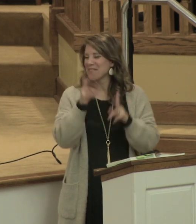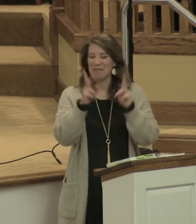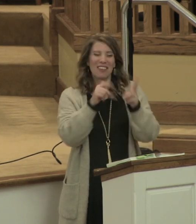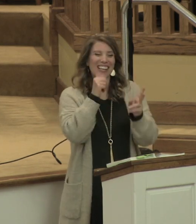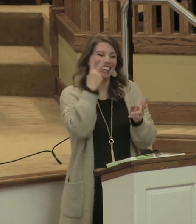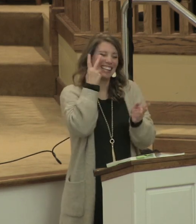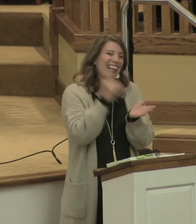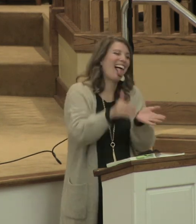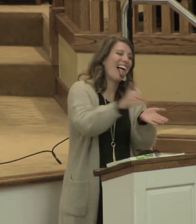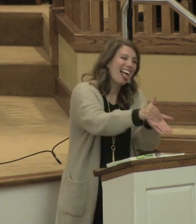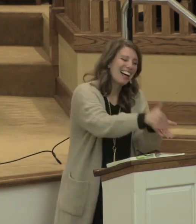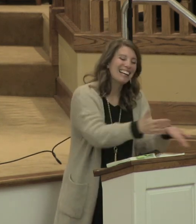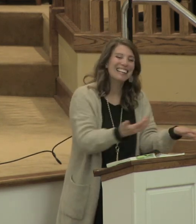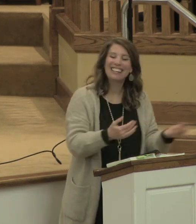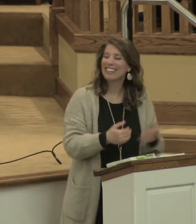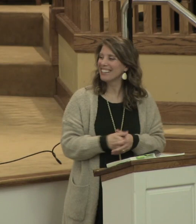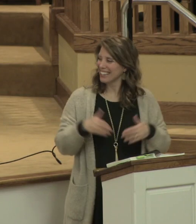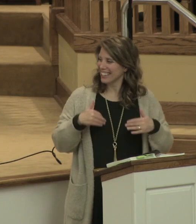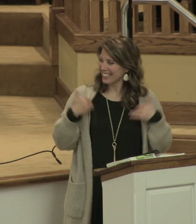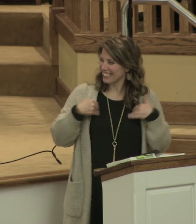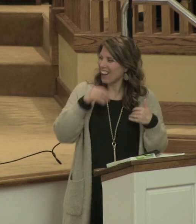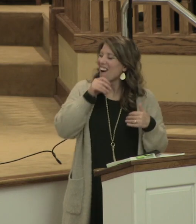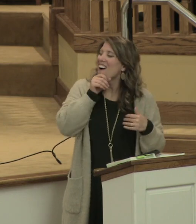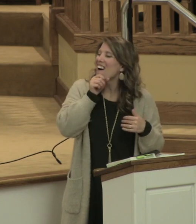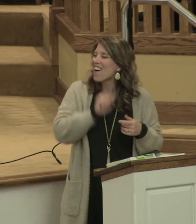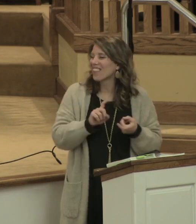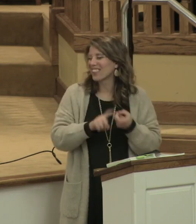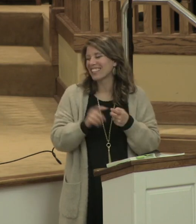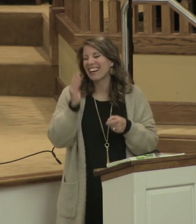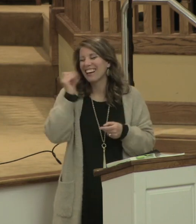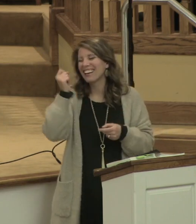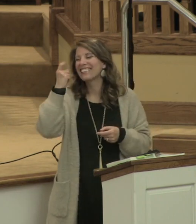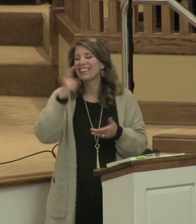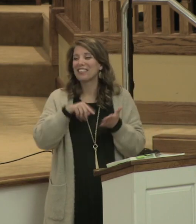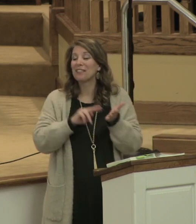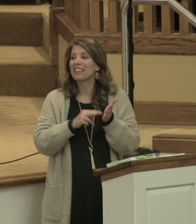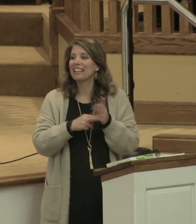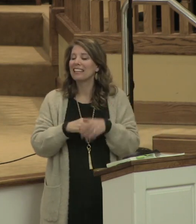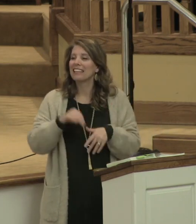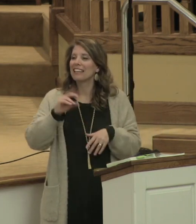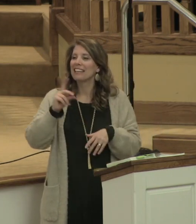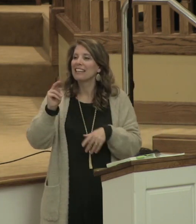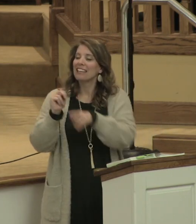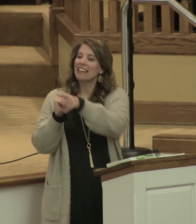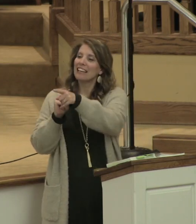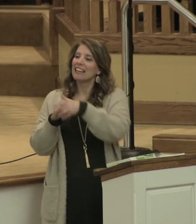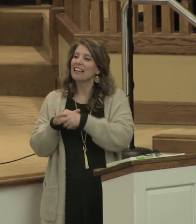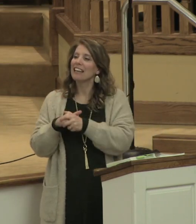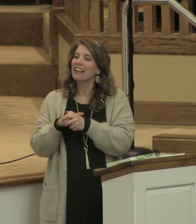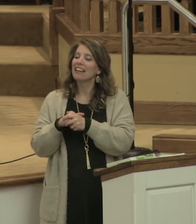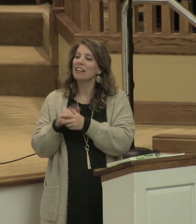Okay, I got you. Yeah, I knew. I was going to say, you're a little too young to have old friends, but I know what you mean. Just kidding. Yes, sir, Brother Don.